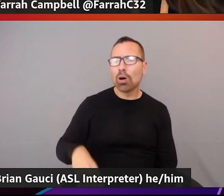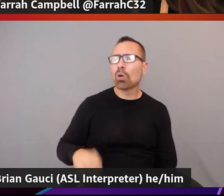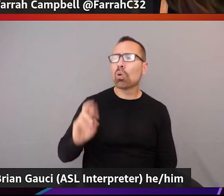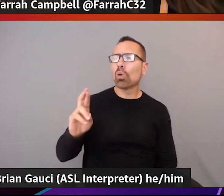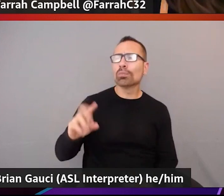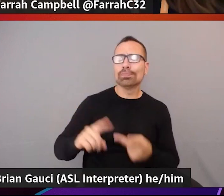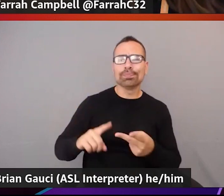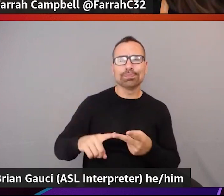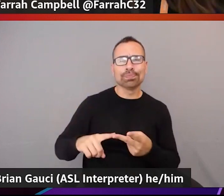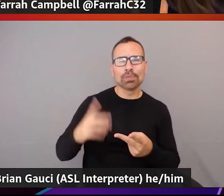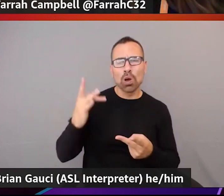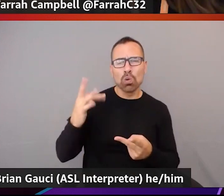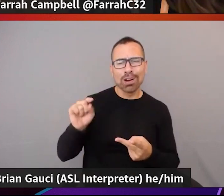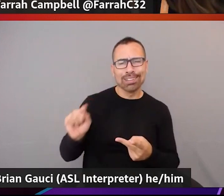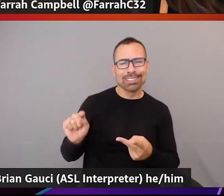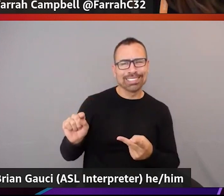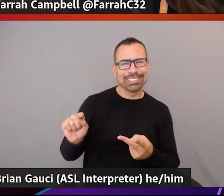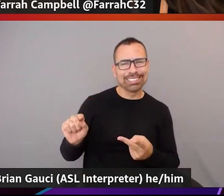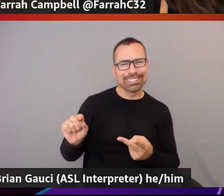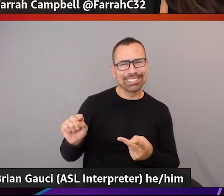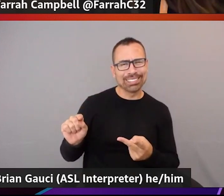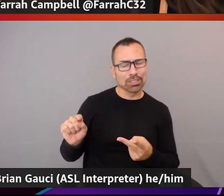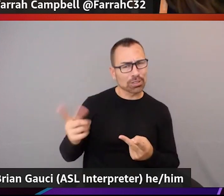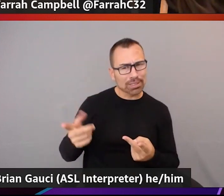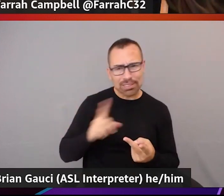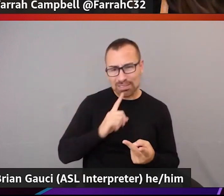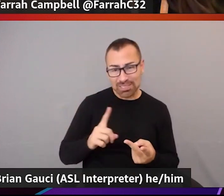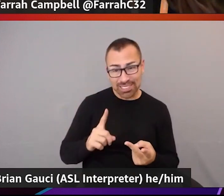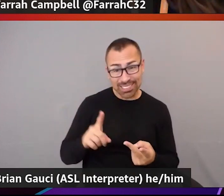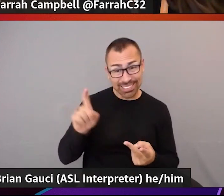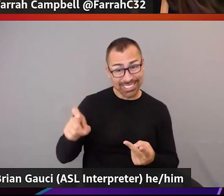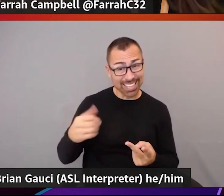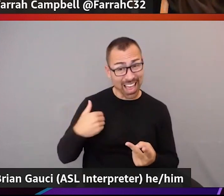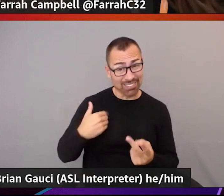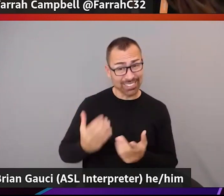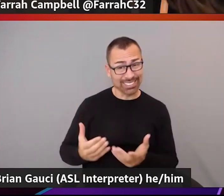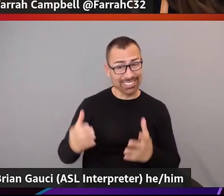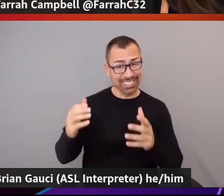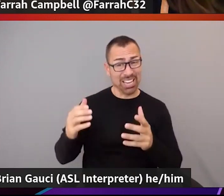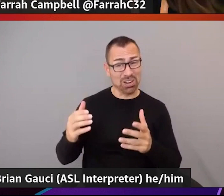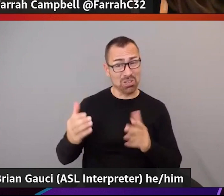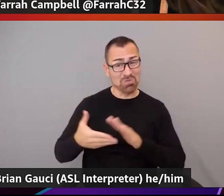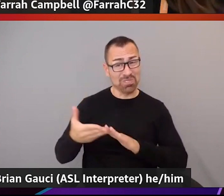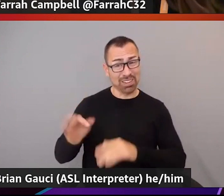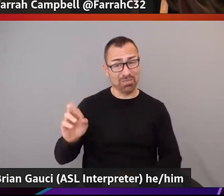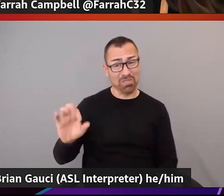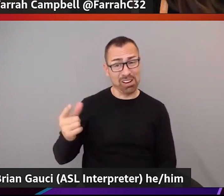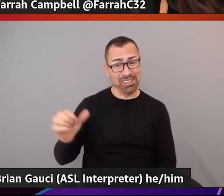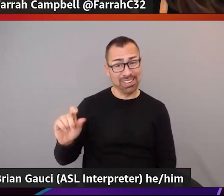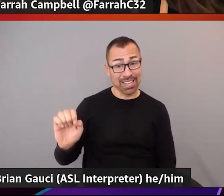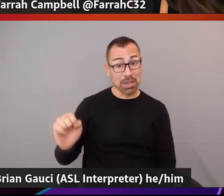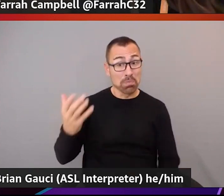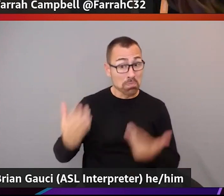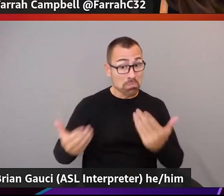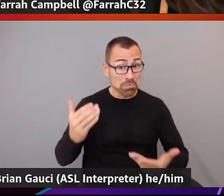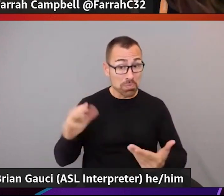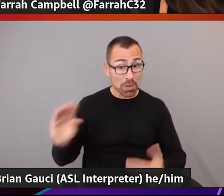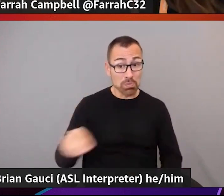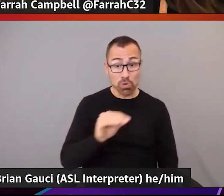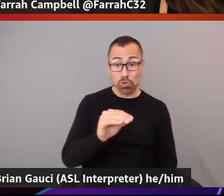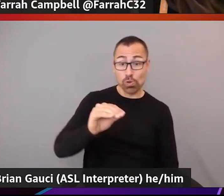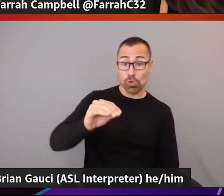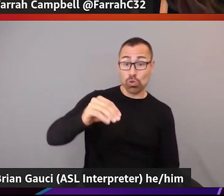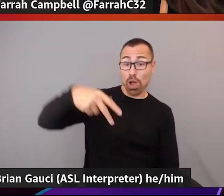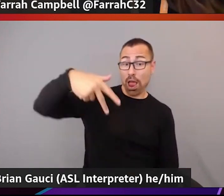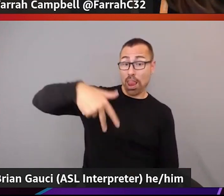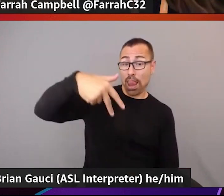you, frankly, even like, does this really need to be a container running on Fargate? Could this be a Lambda? I think that's